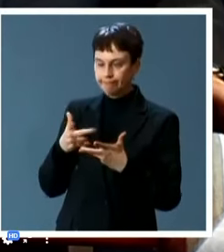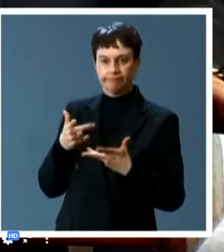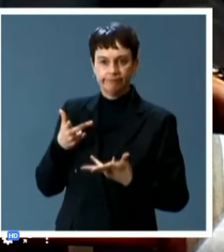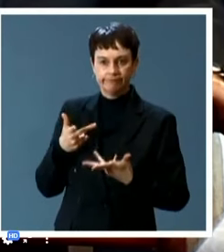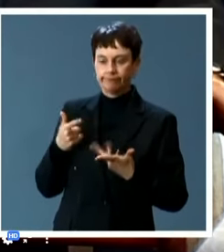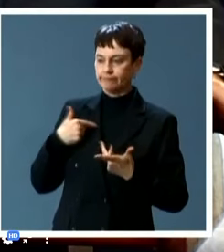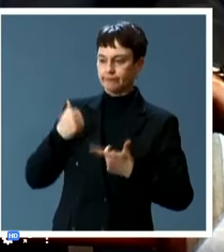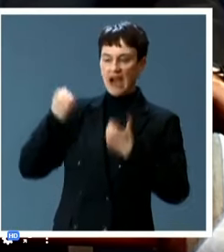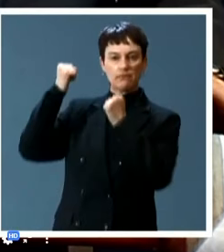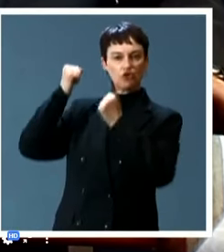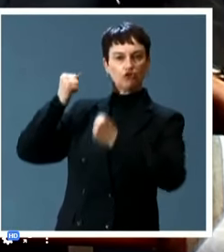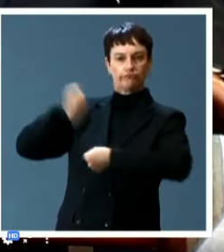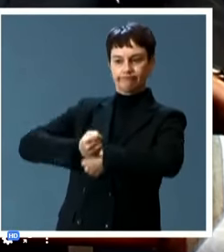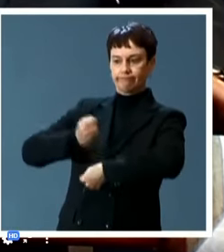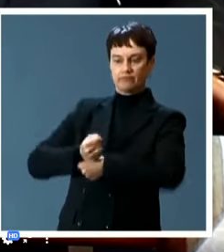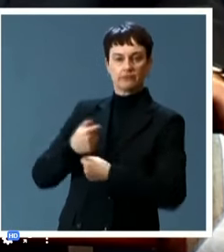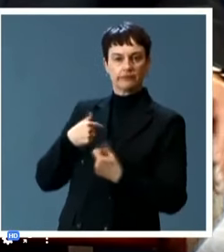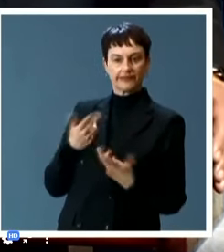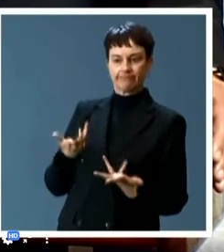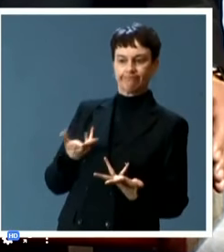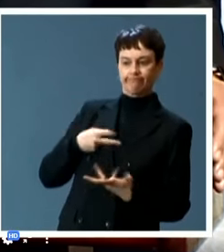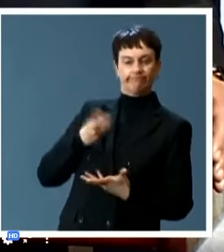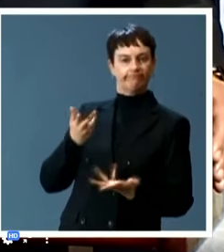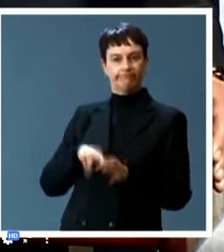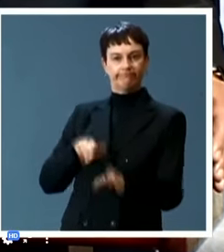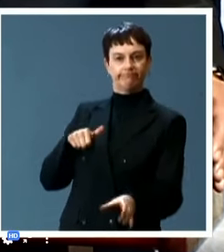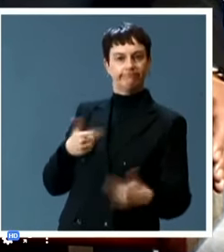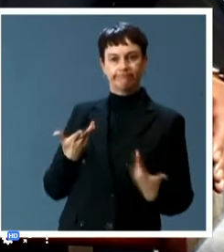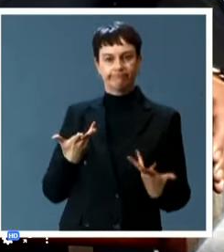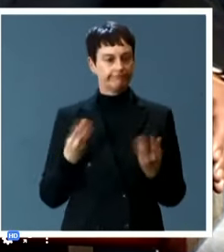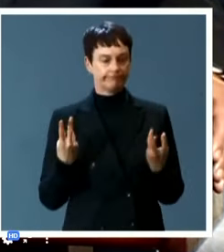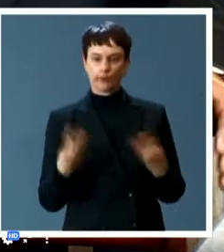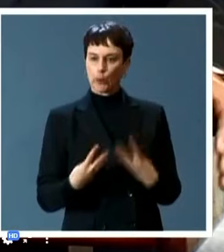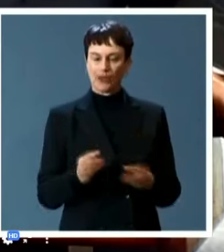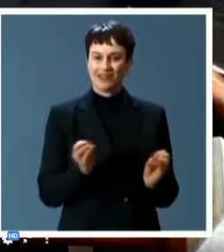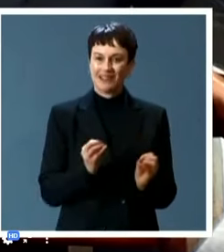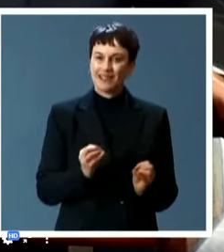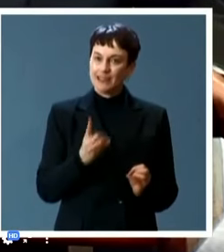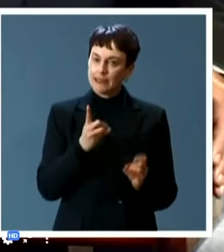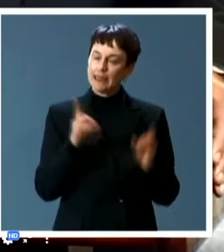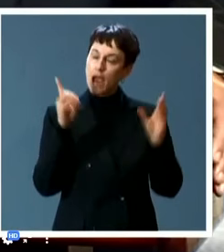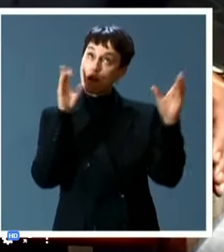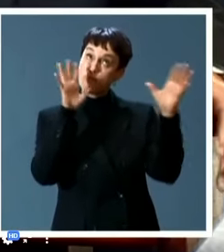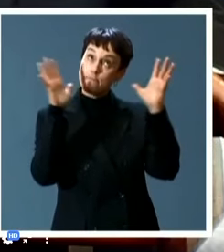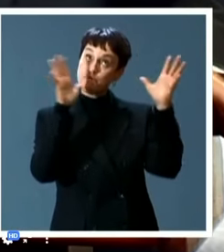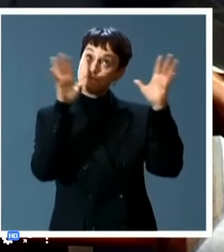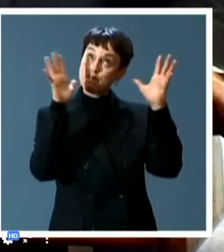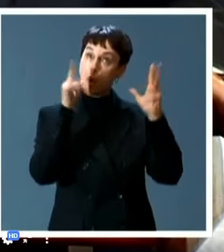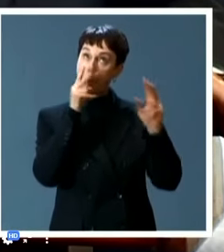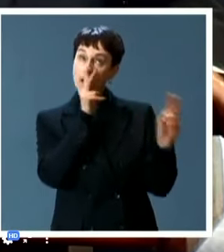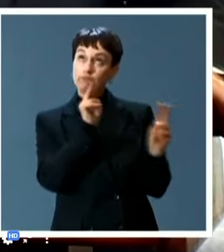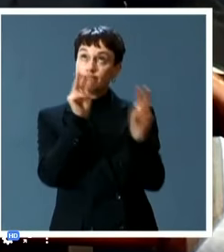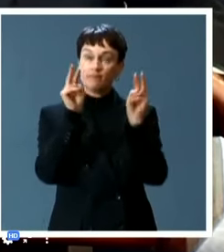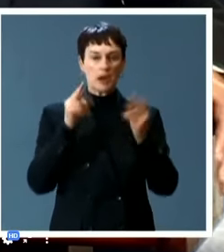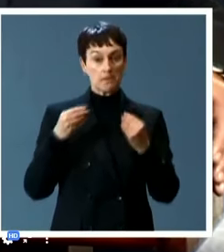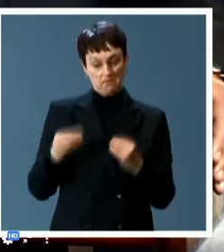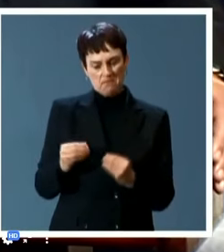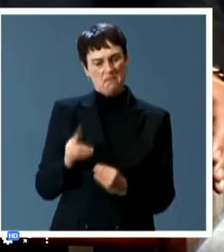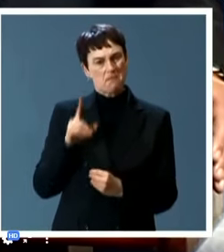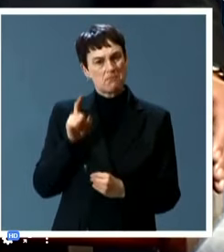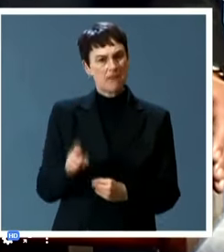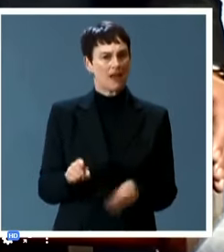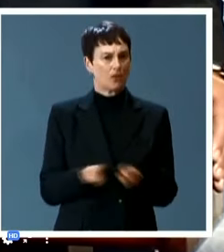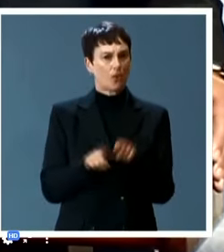for climate action, but climate justice. Political leaders must raise their ambition, businesses must raise their